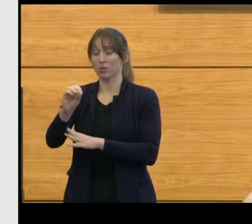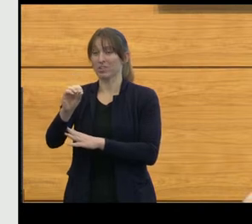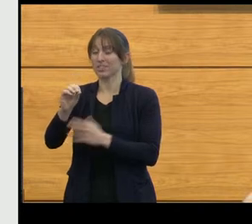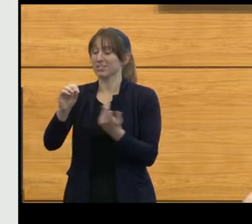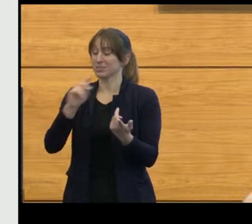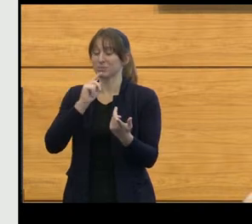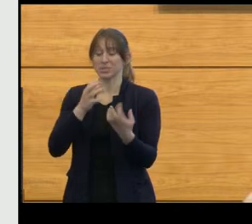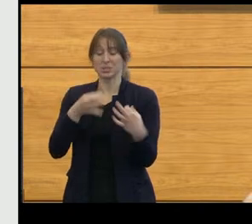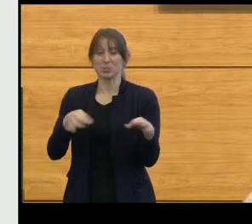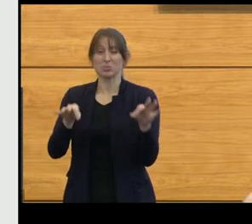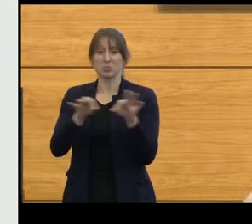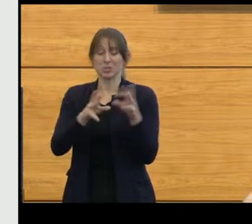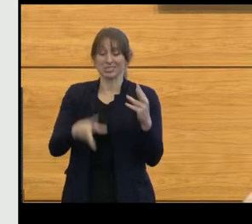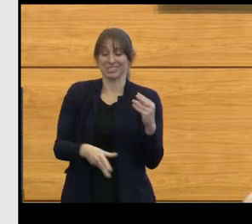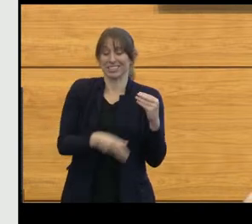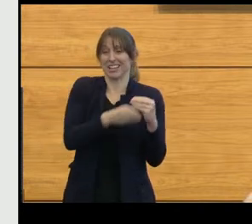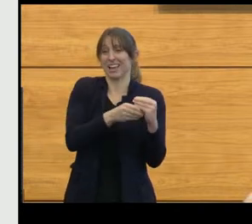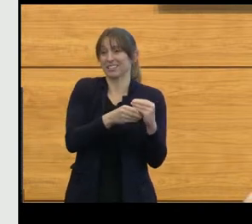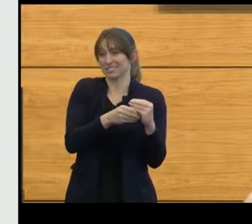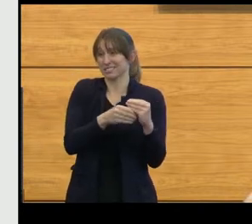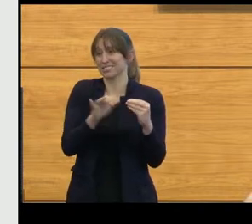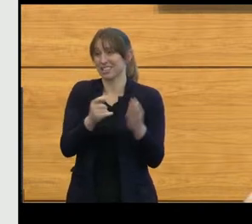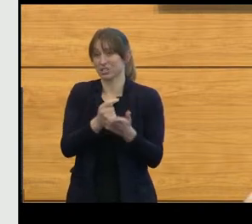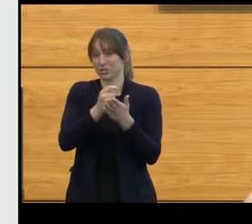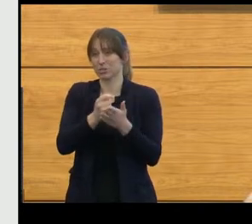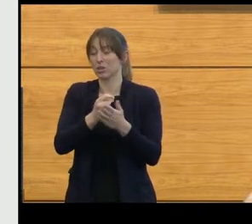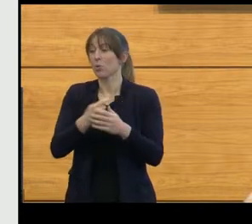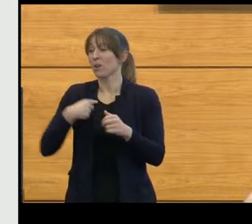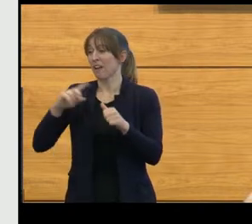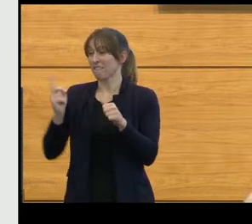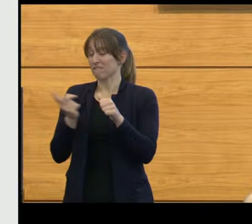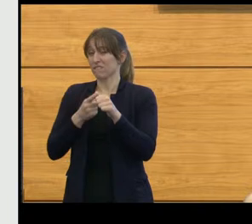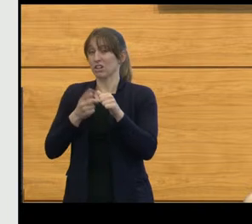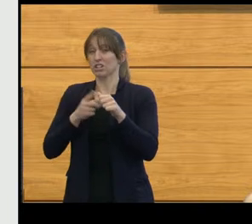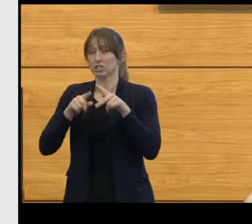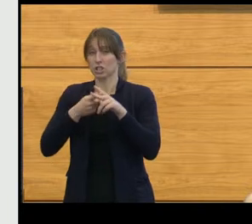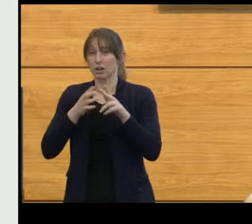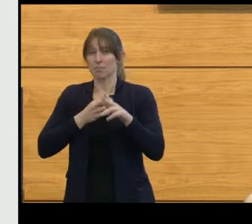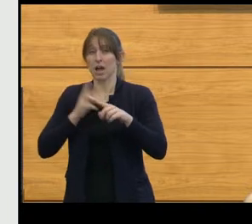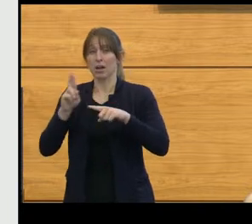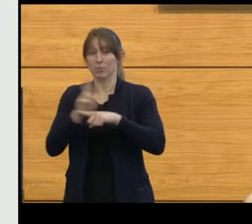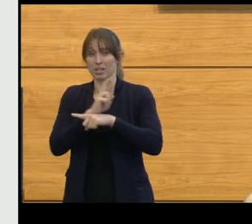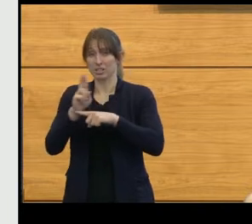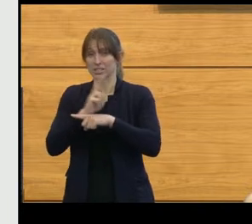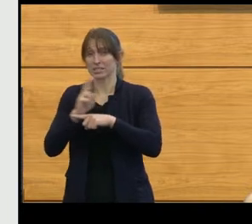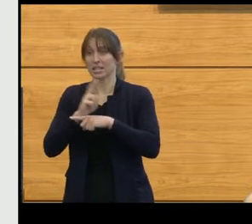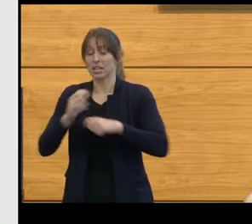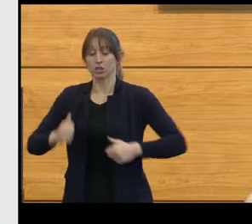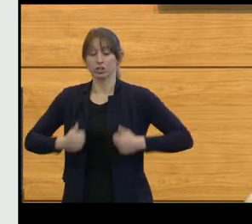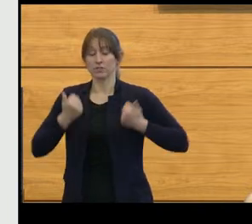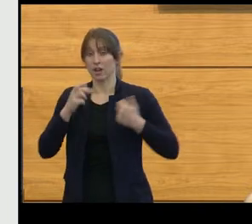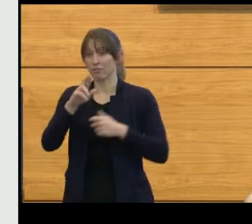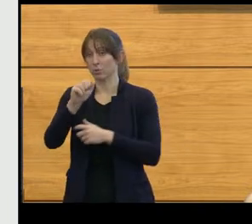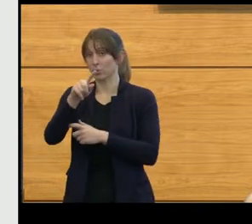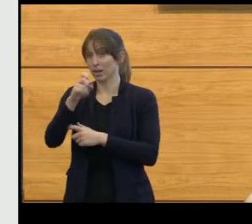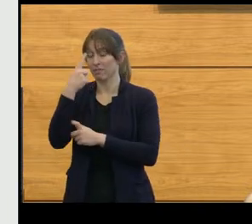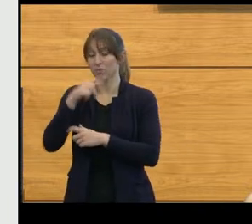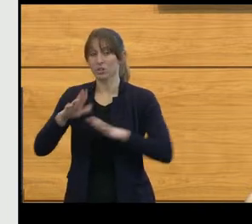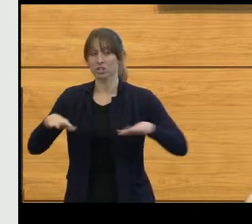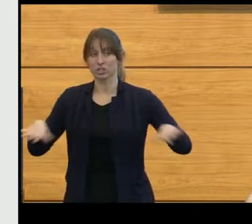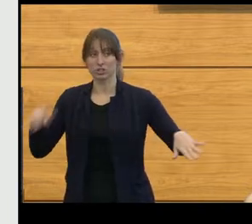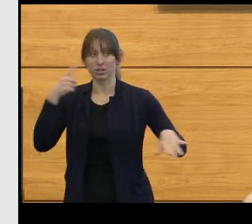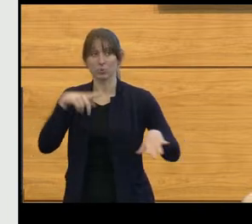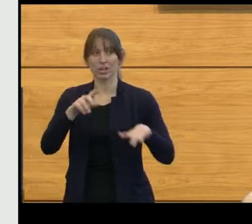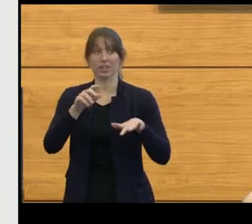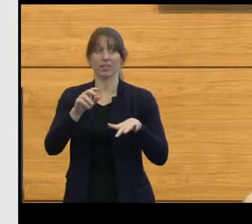of these children. When I started out in my residency, the survival rate for a child with an M1